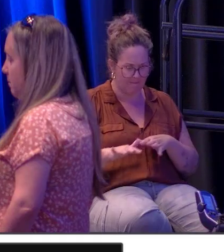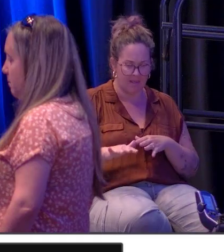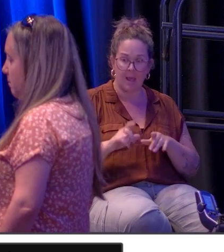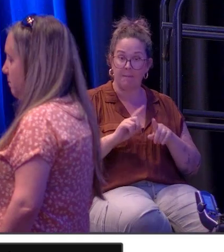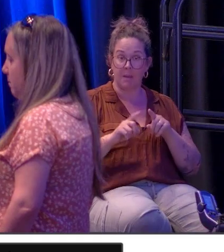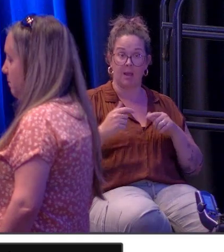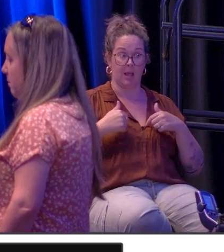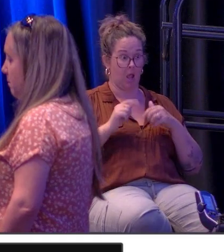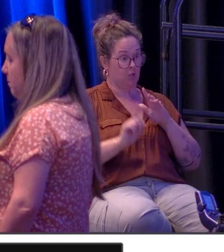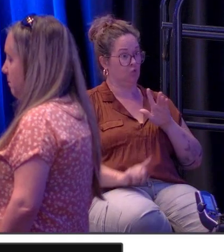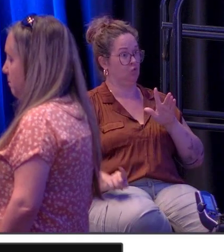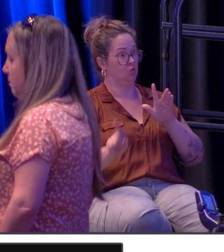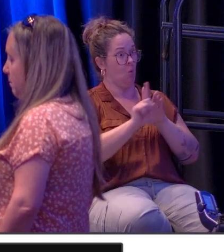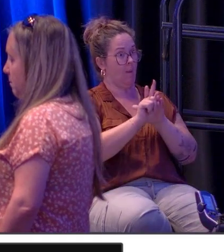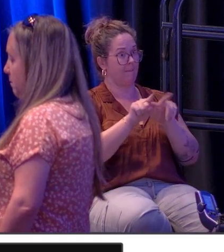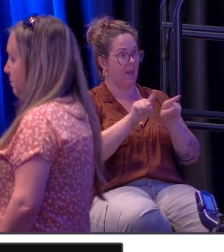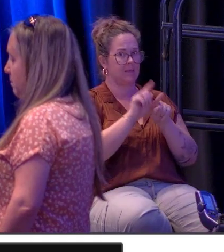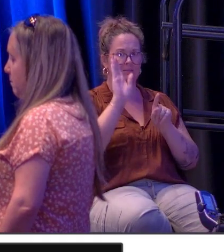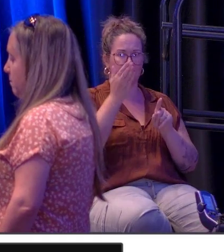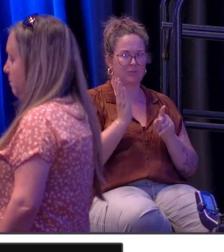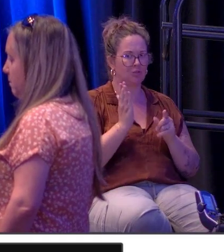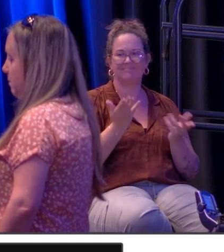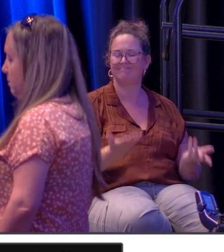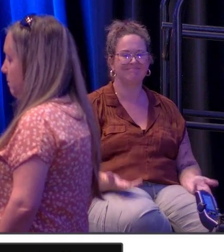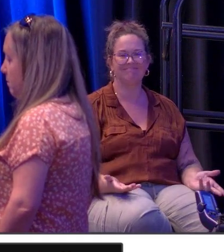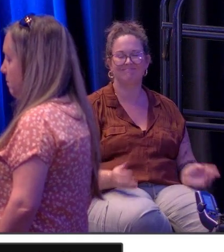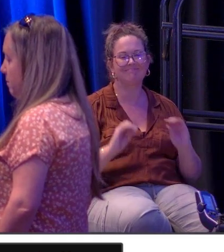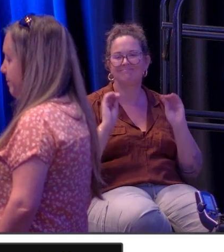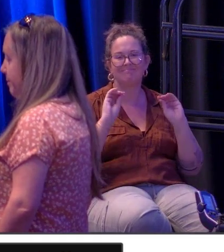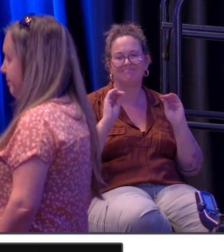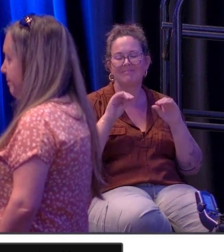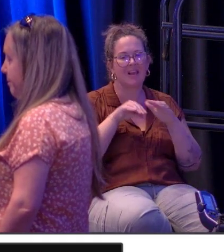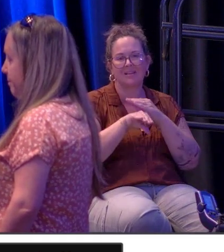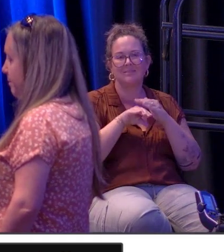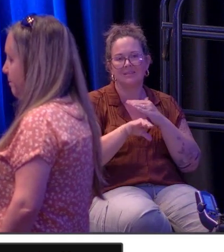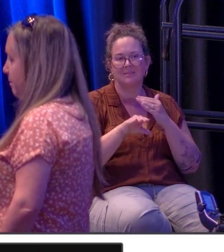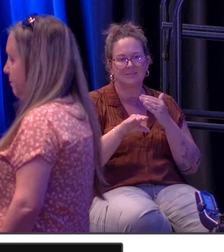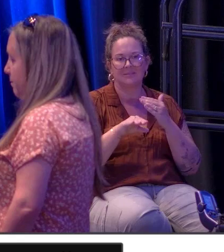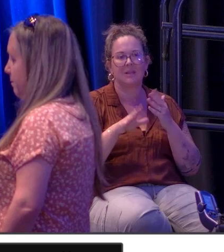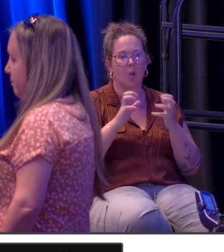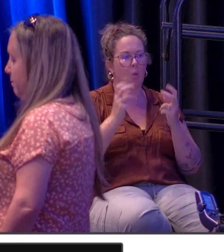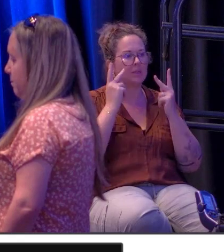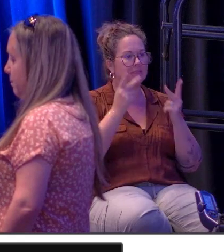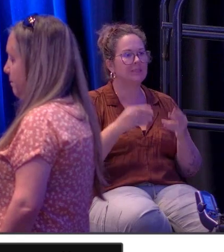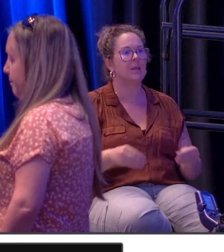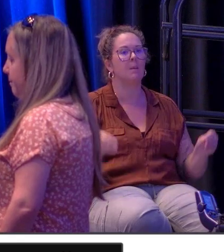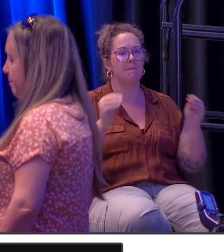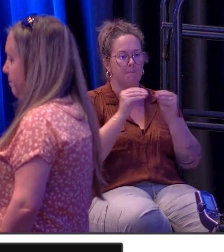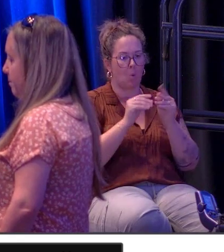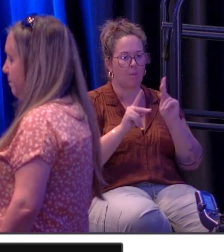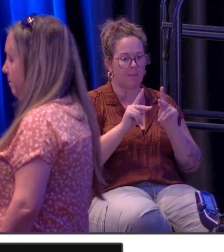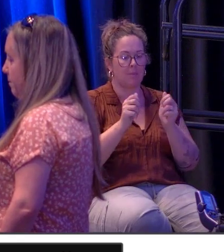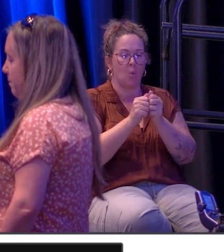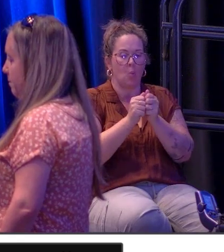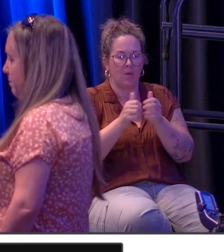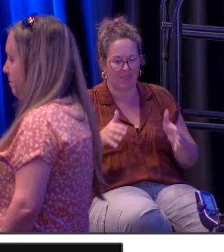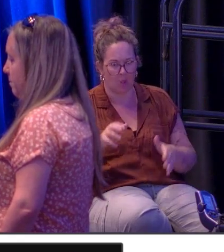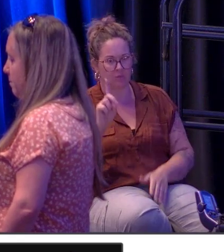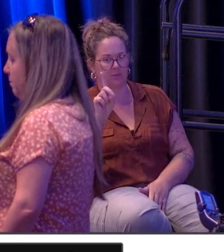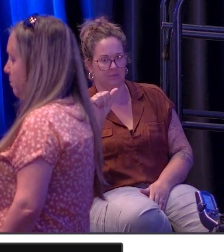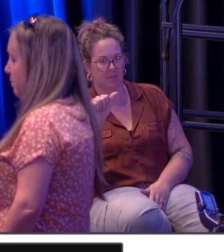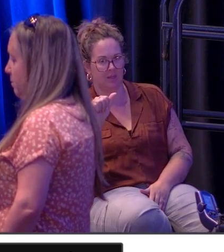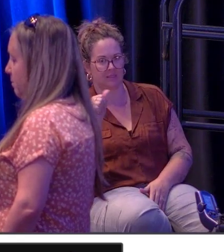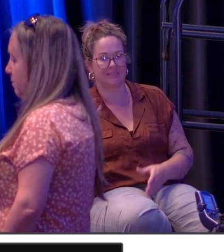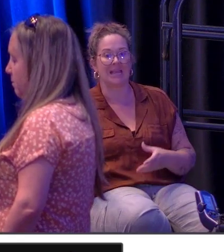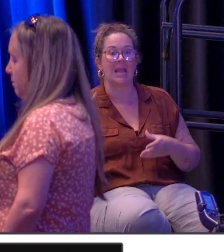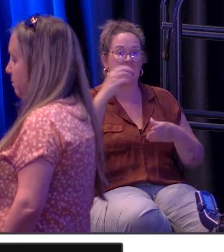up to present, it's really not. So I would love to see more without disabilities engaged in our conversation